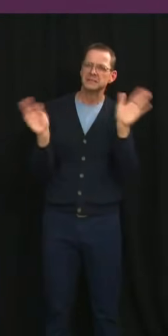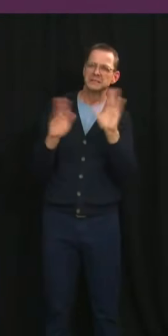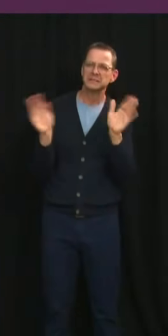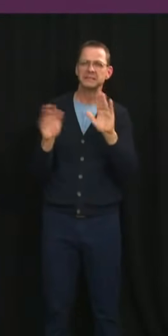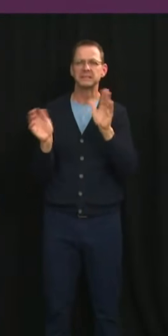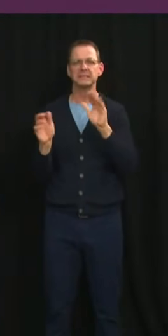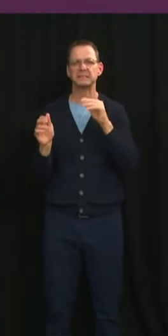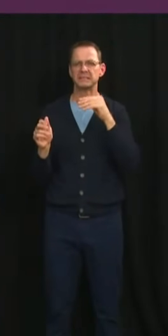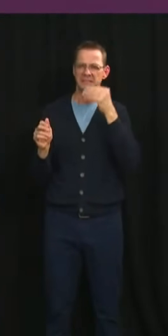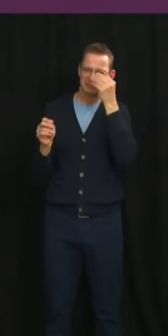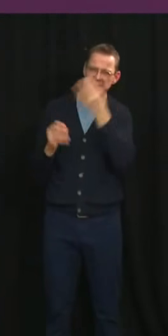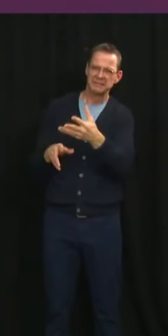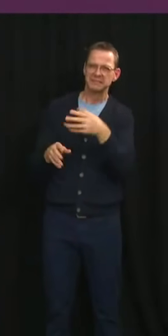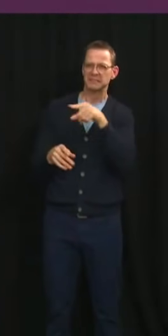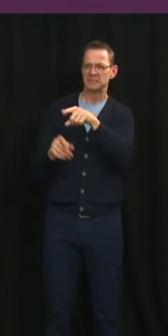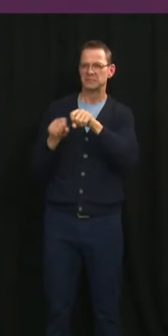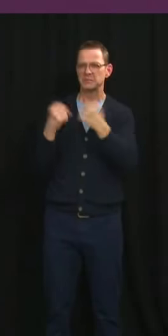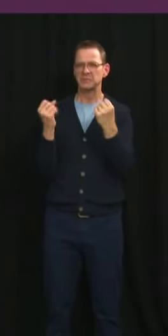kind of civil disobedience?